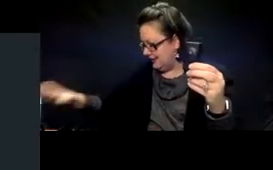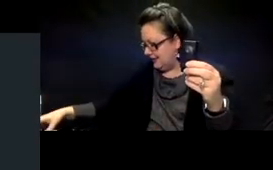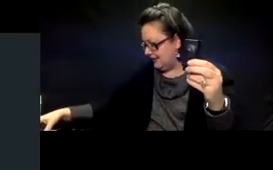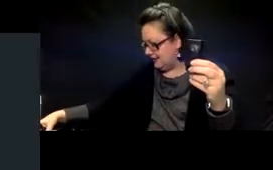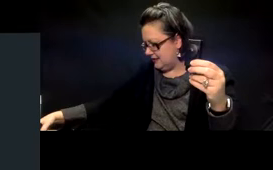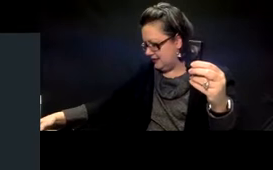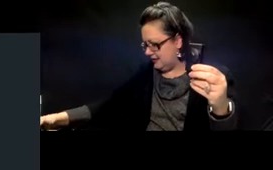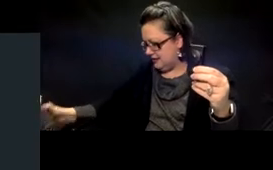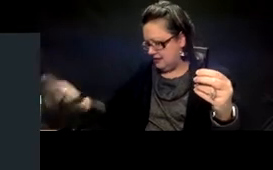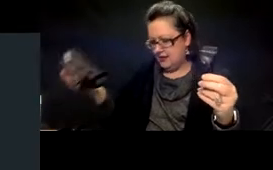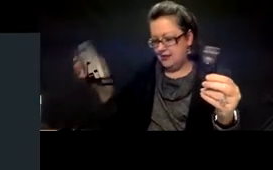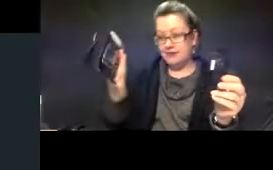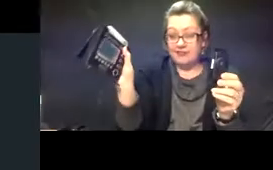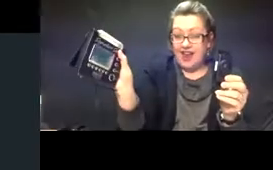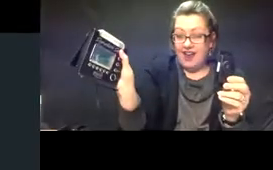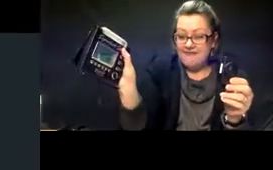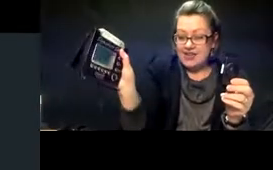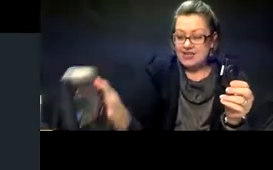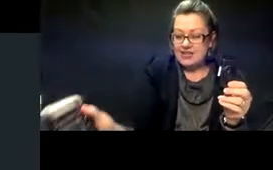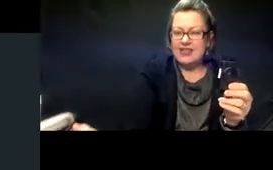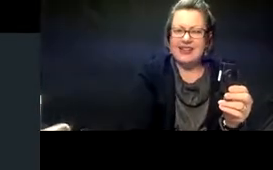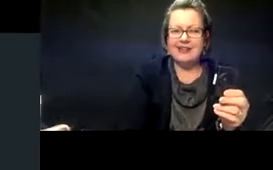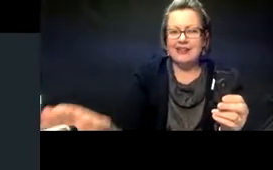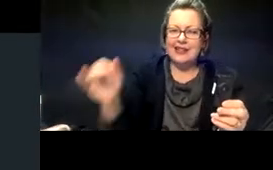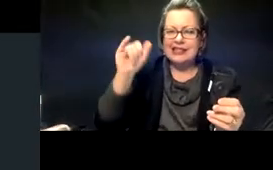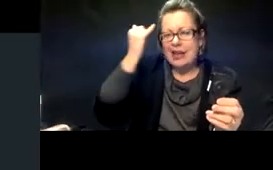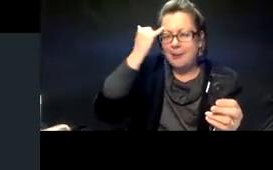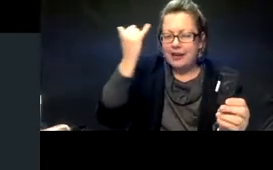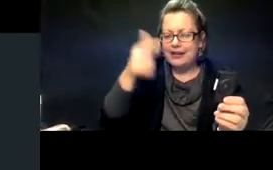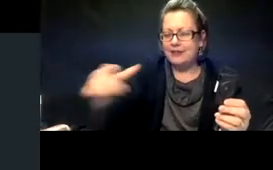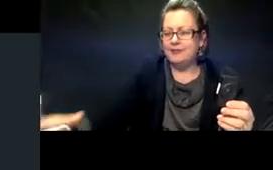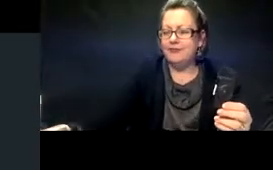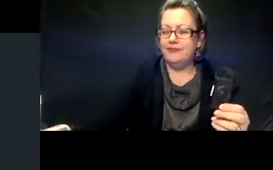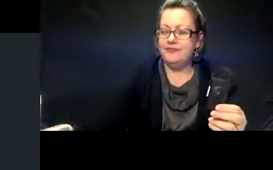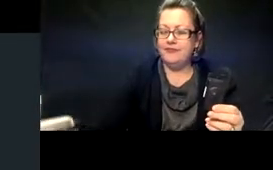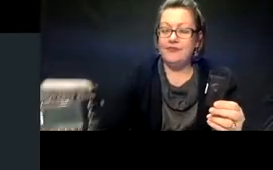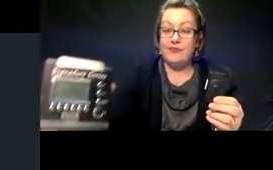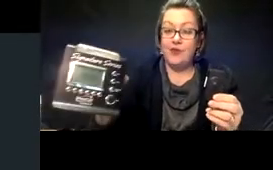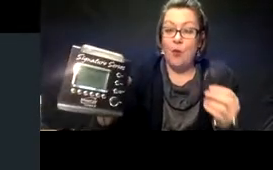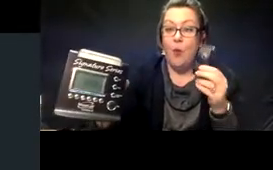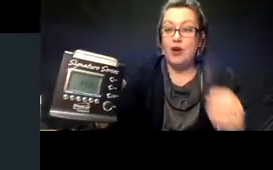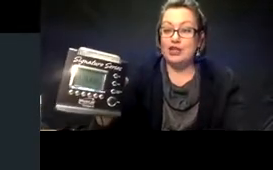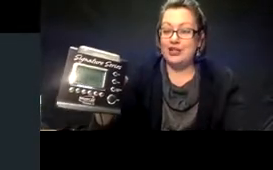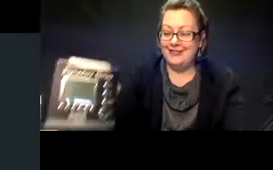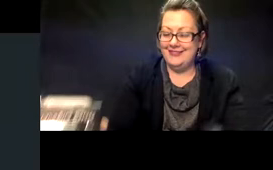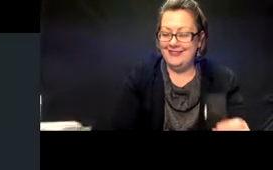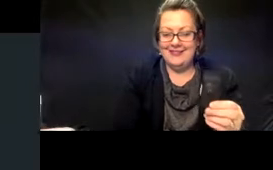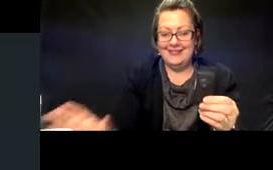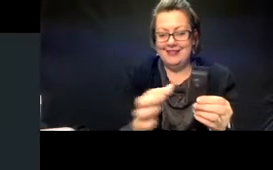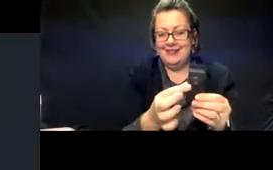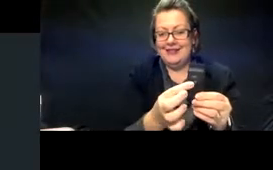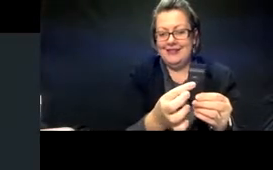this doorbell. They would press this button, and then there's this. It's the same idea where you've